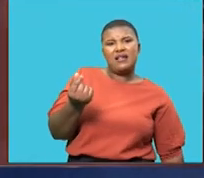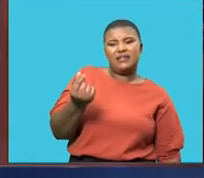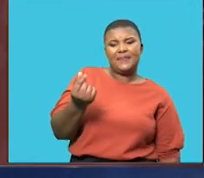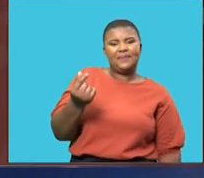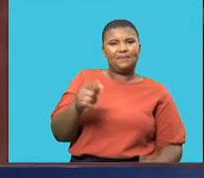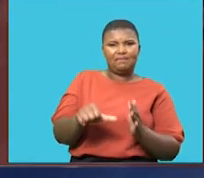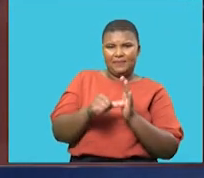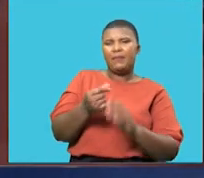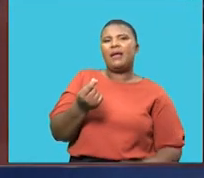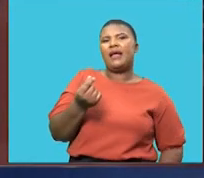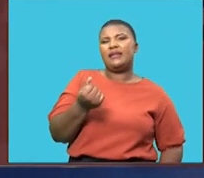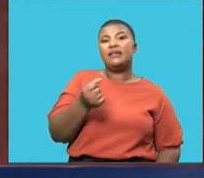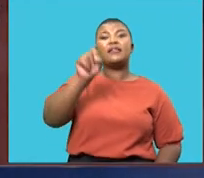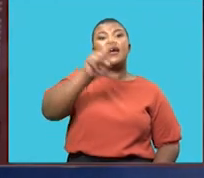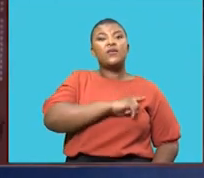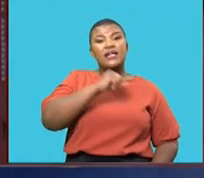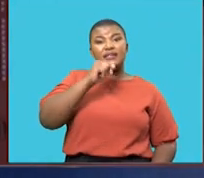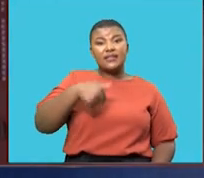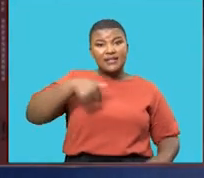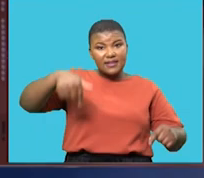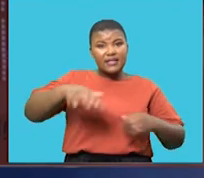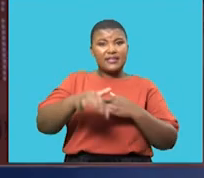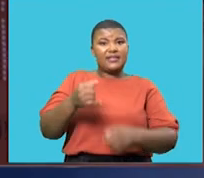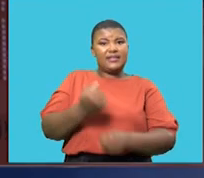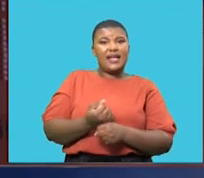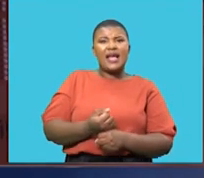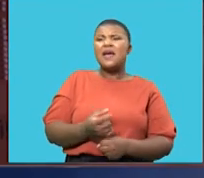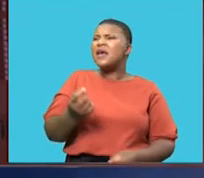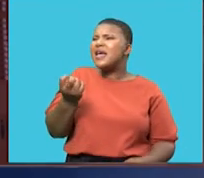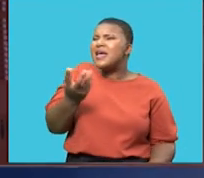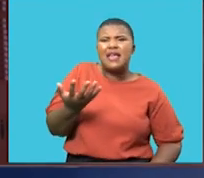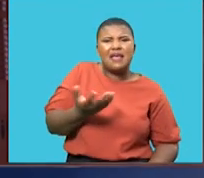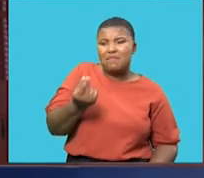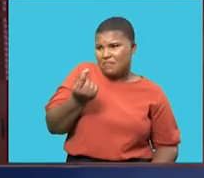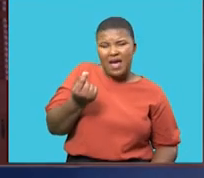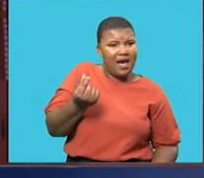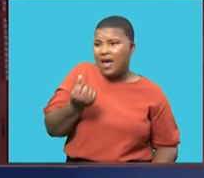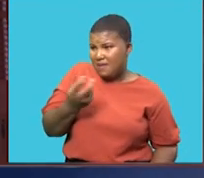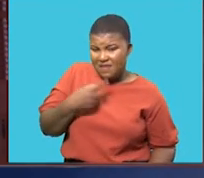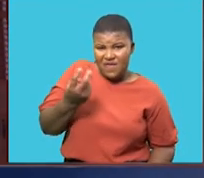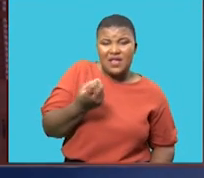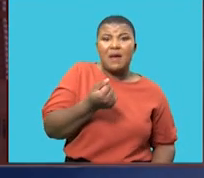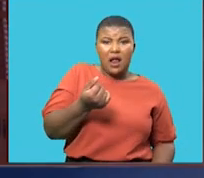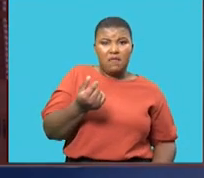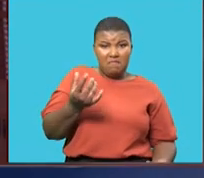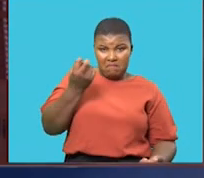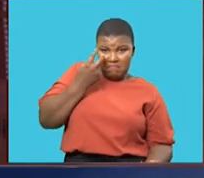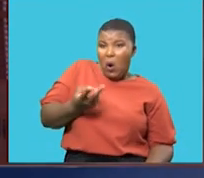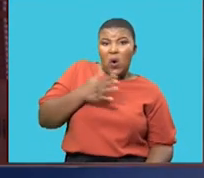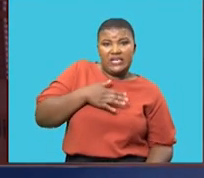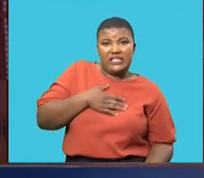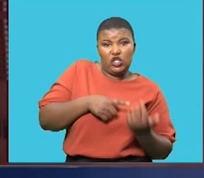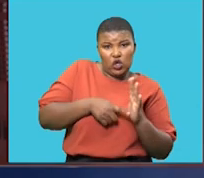ngemali. That's why I said this year, show me the money. Ngikhombise lapho imali khona. Imali abazo